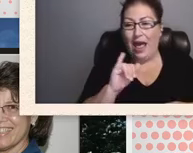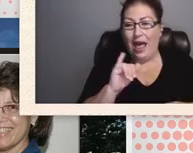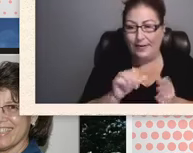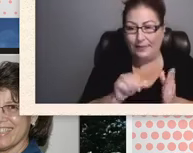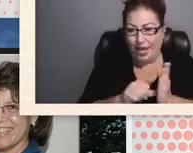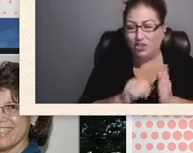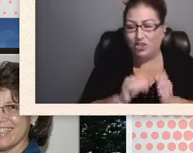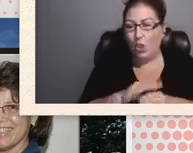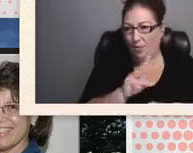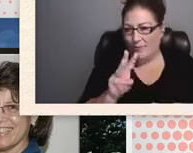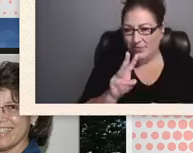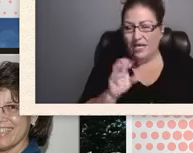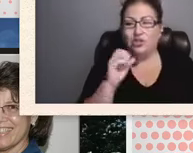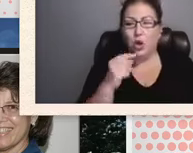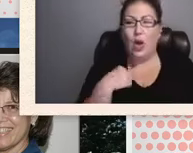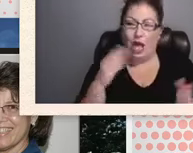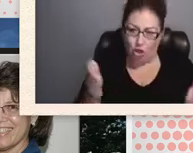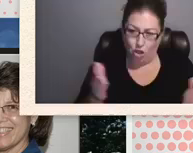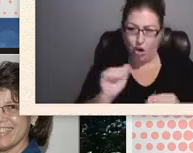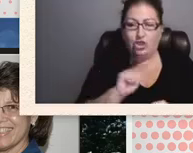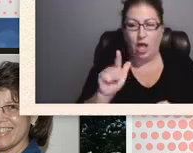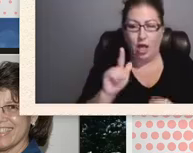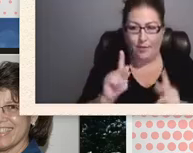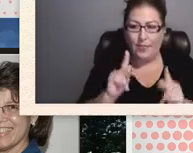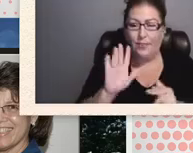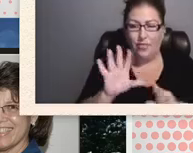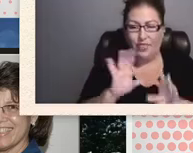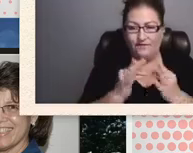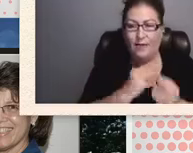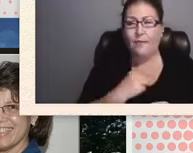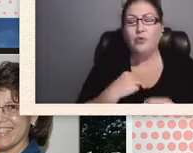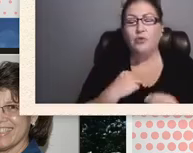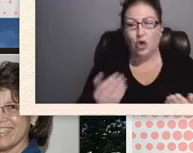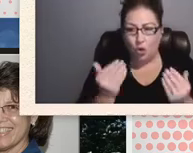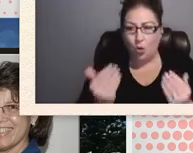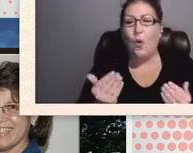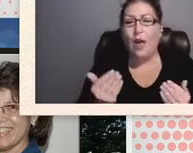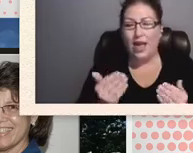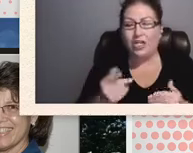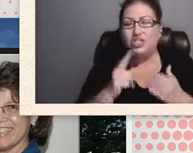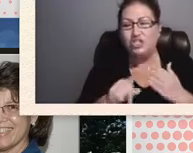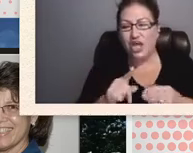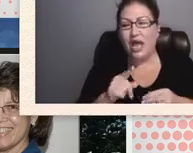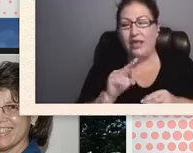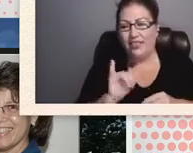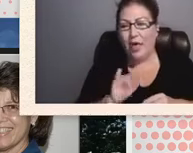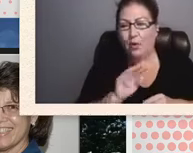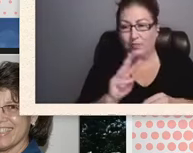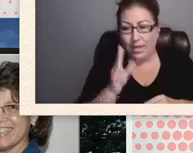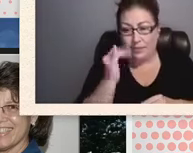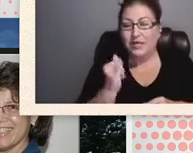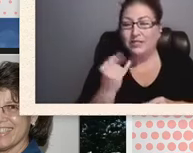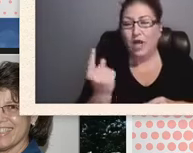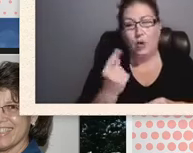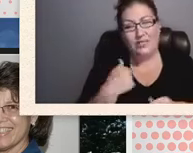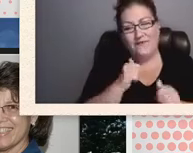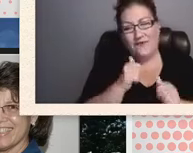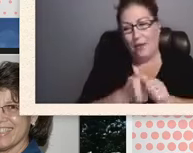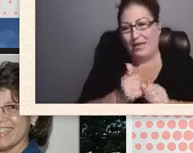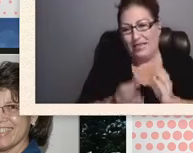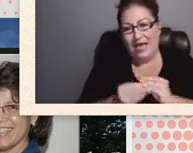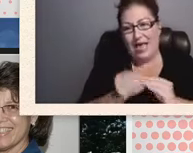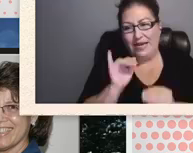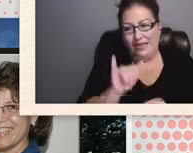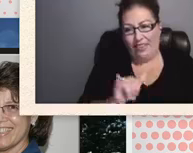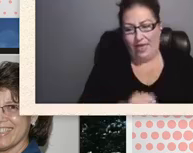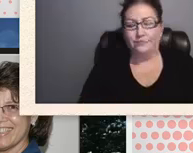I encourage all individuals and their family members to go ahead and check that out because there's always updates being added to that.